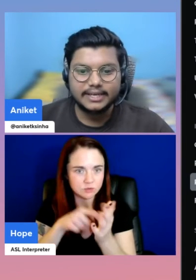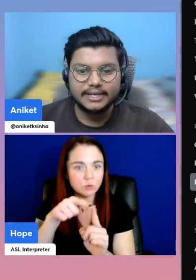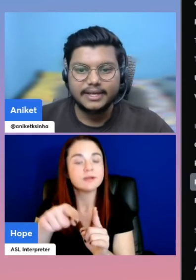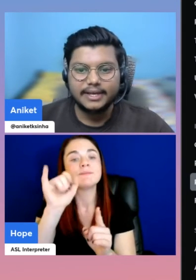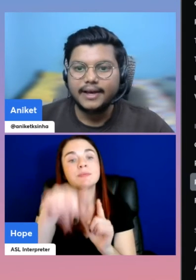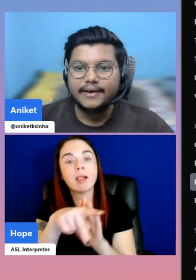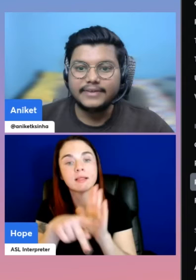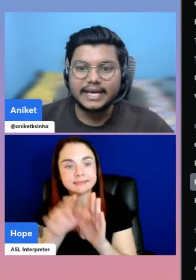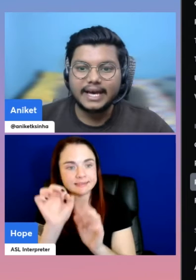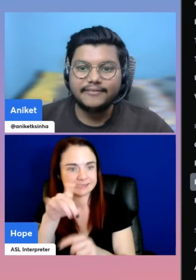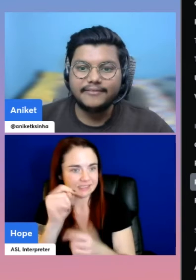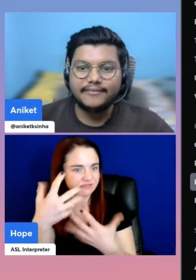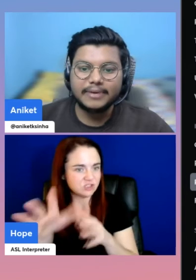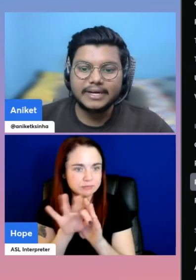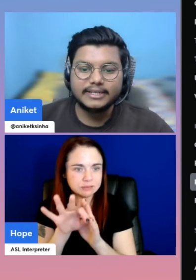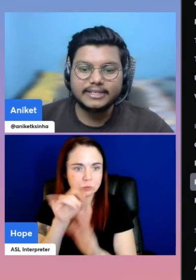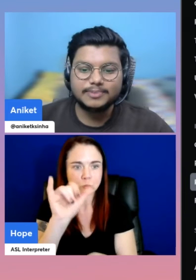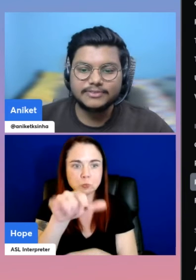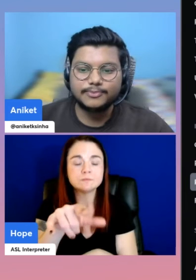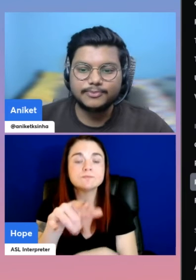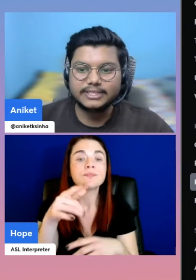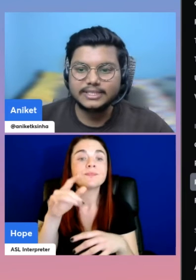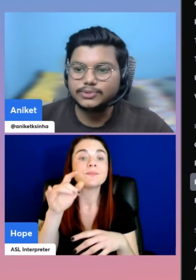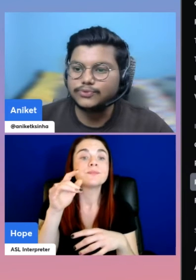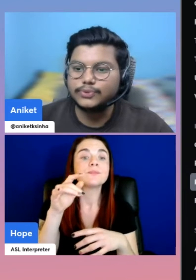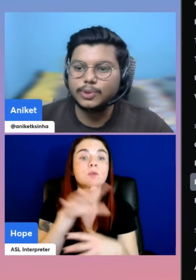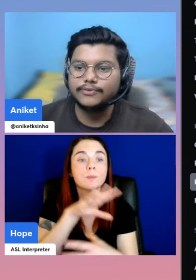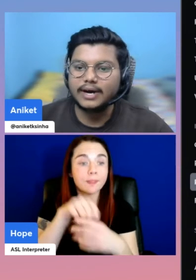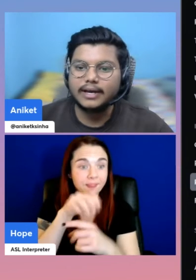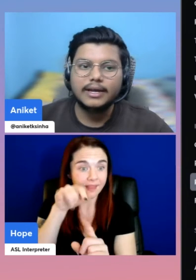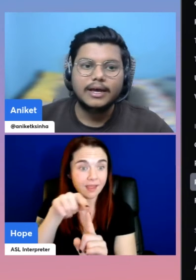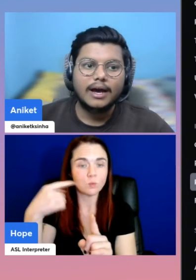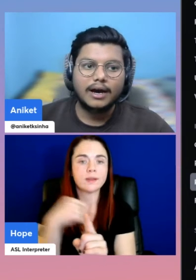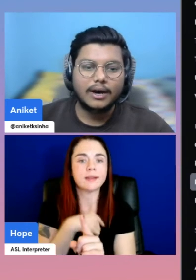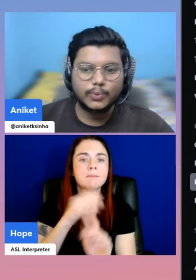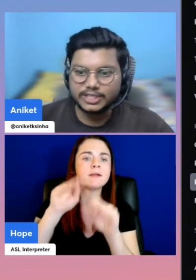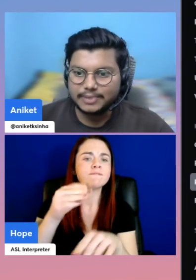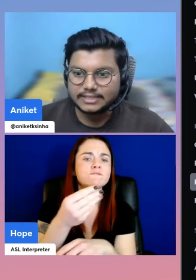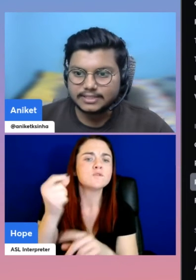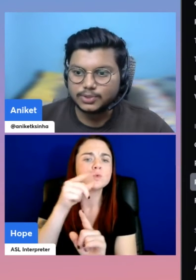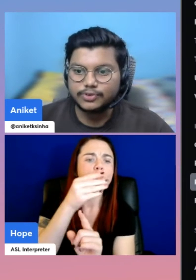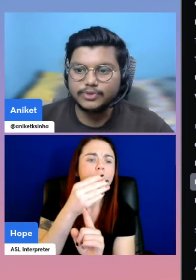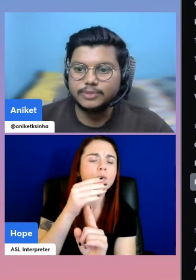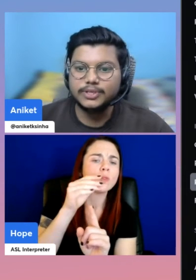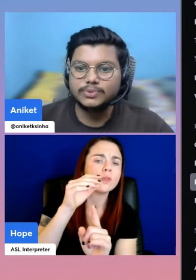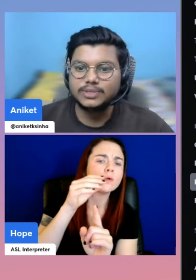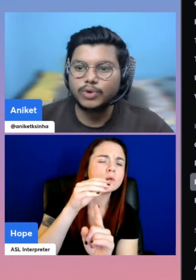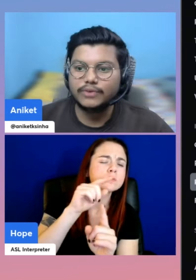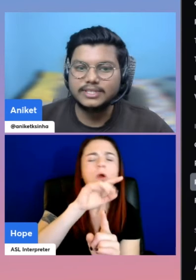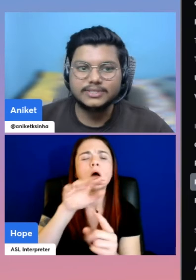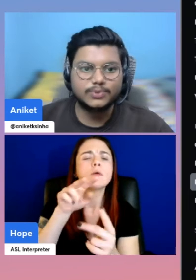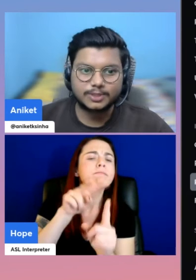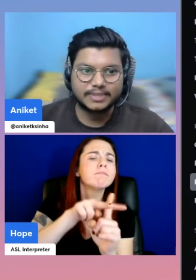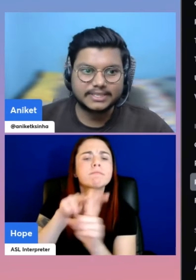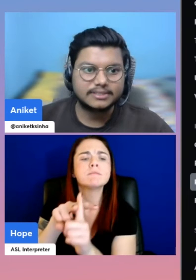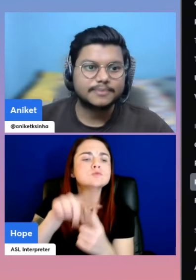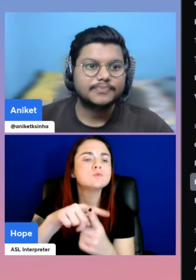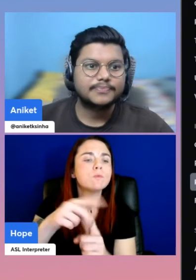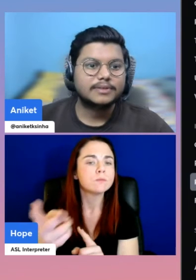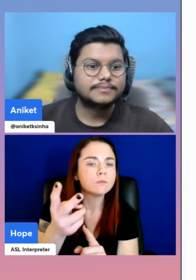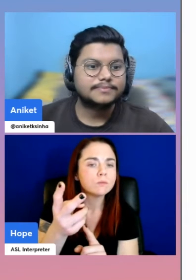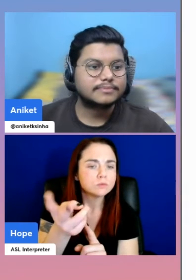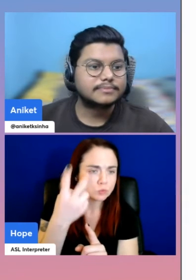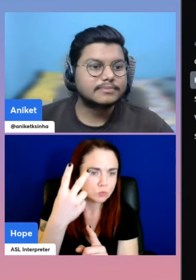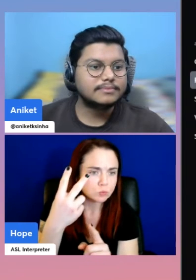set, we have implemented the specific policies to few of our workspaces. So we would be using one of these workspaces.